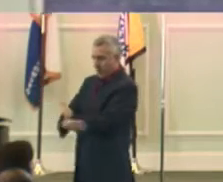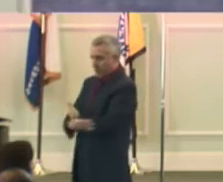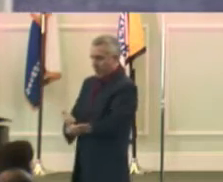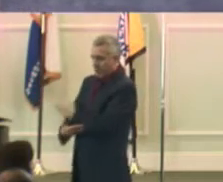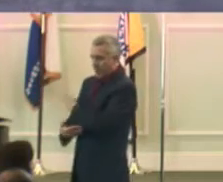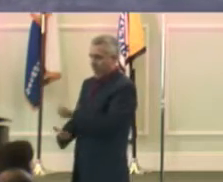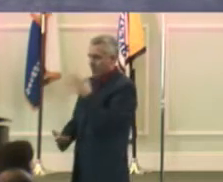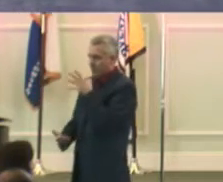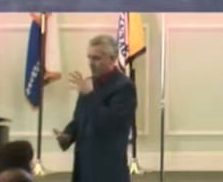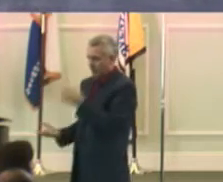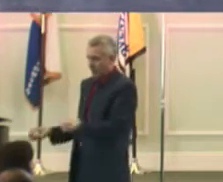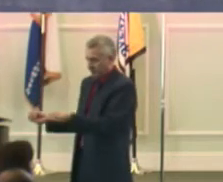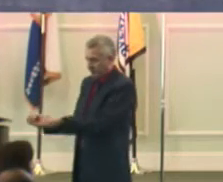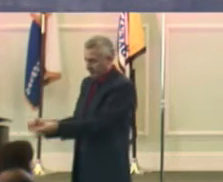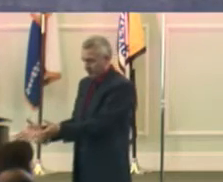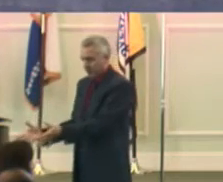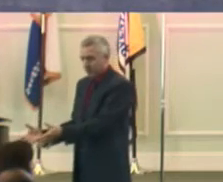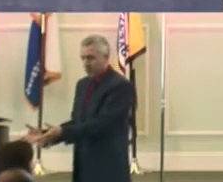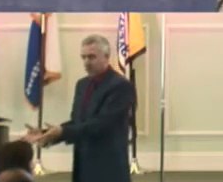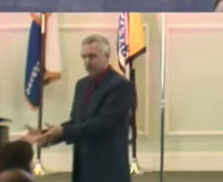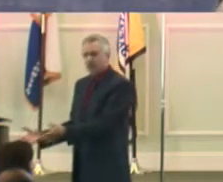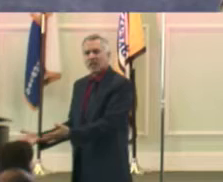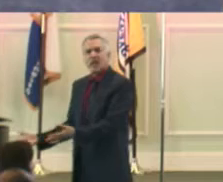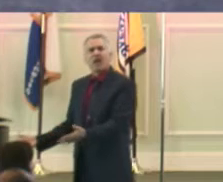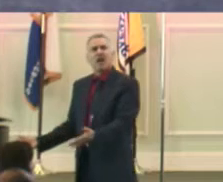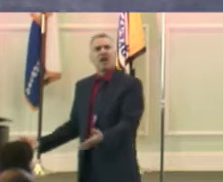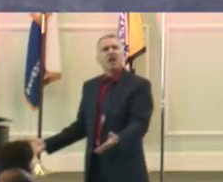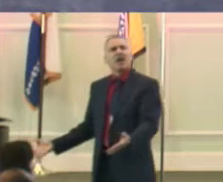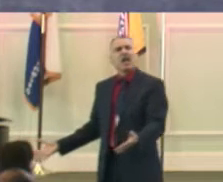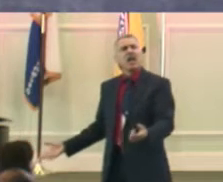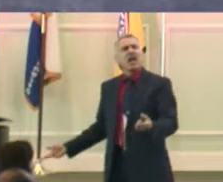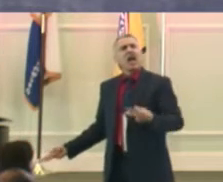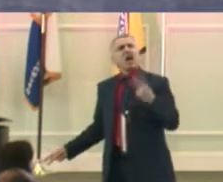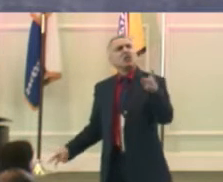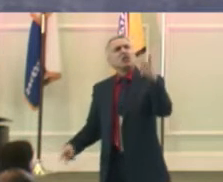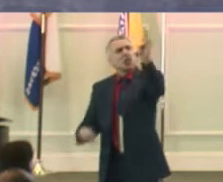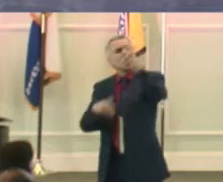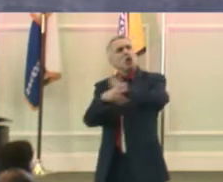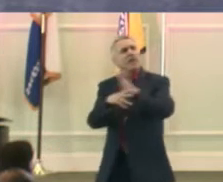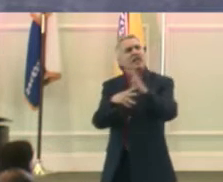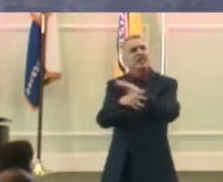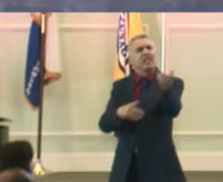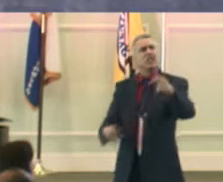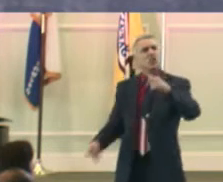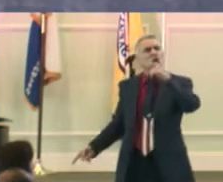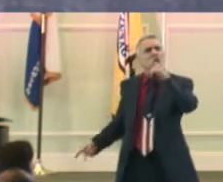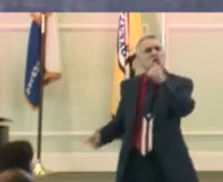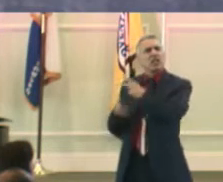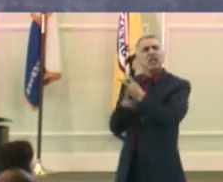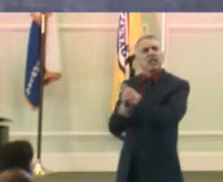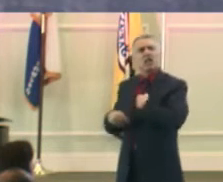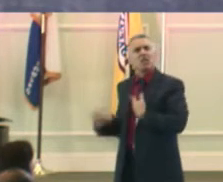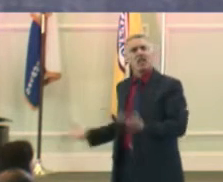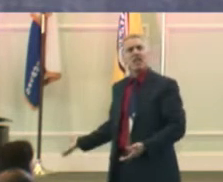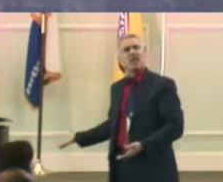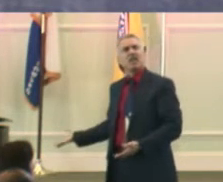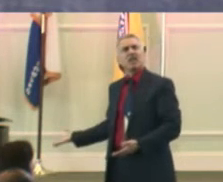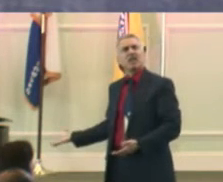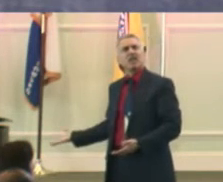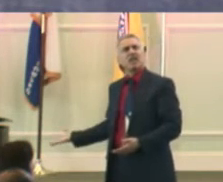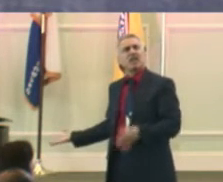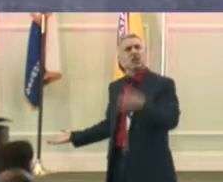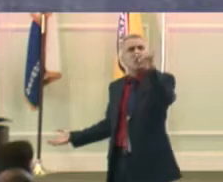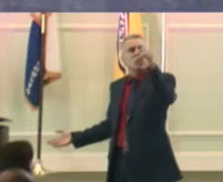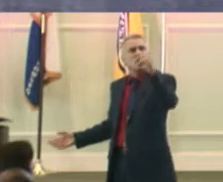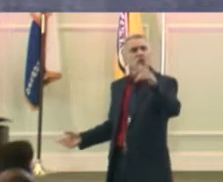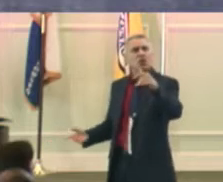He was angry. He thought to himself, while I was taking care of your business, who was taking care of my family? And